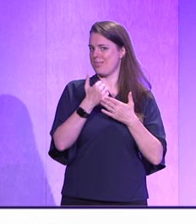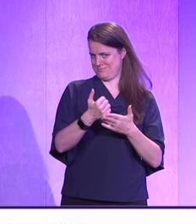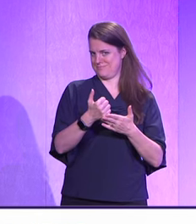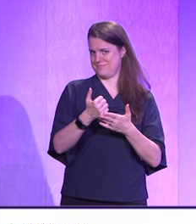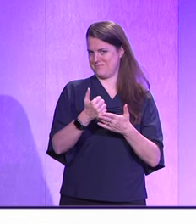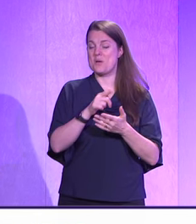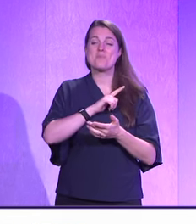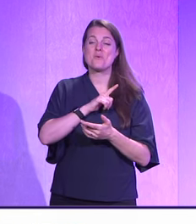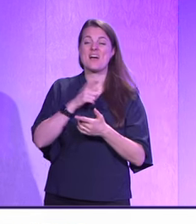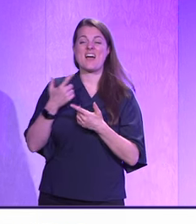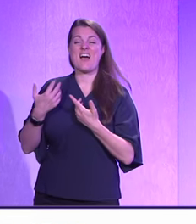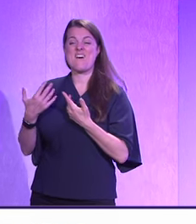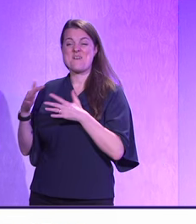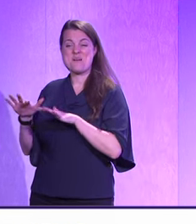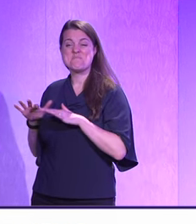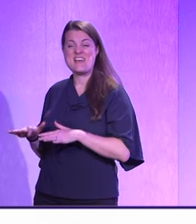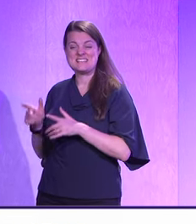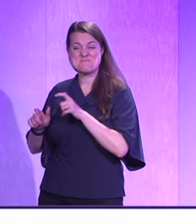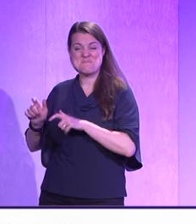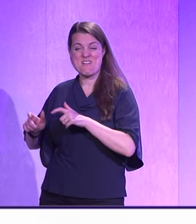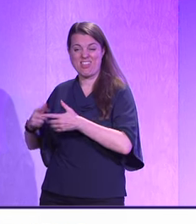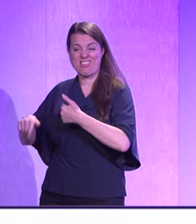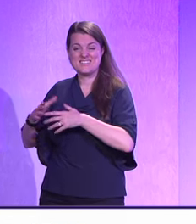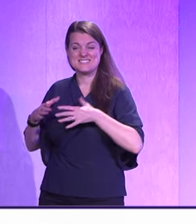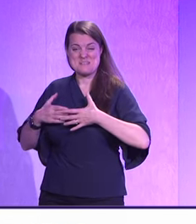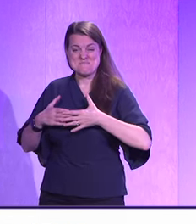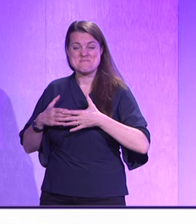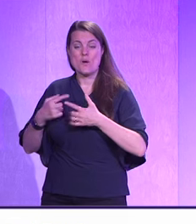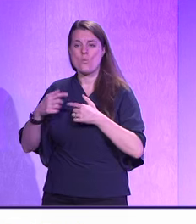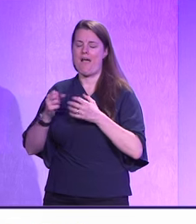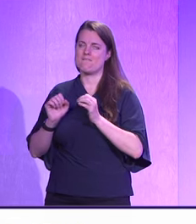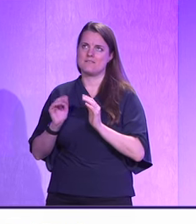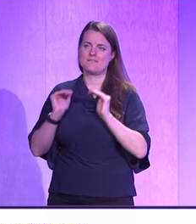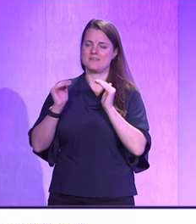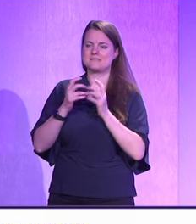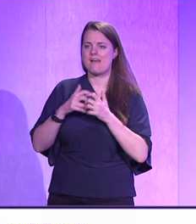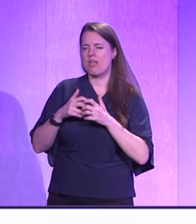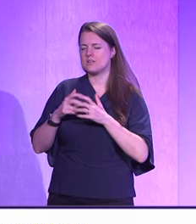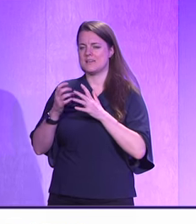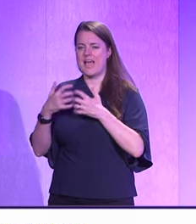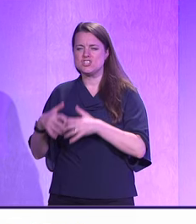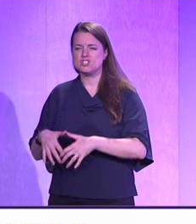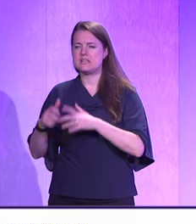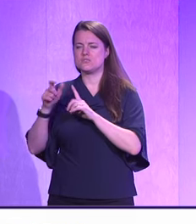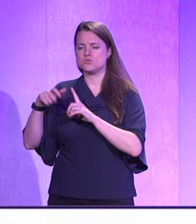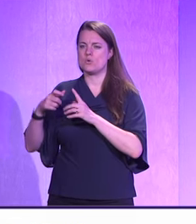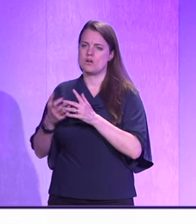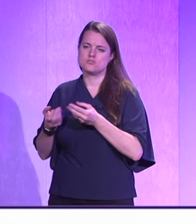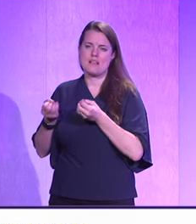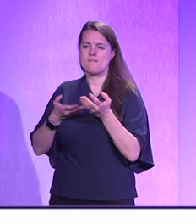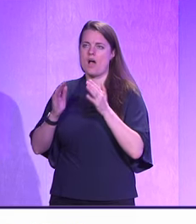can help you because we've got some amazing people in this space. We help product technology and engineering leaders design high-impact team of teams organizations.